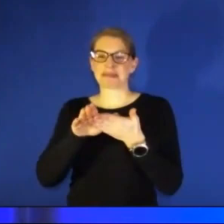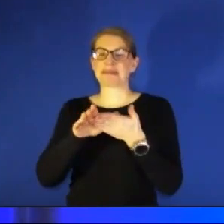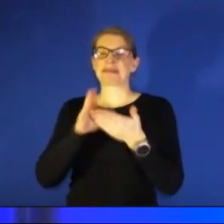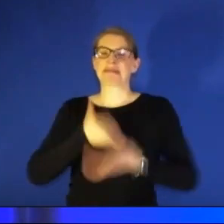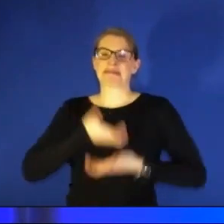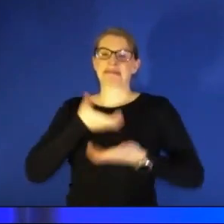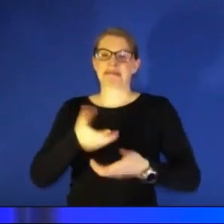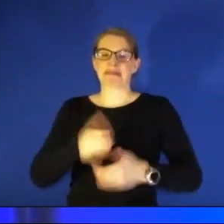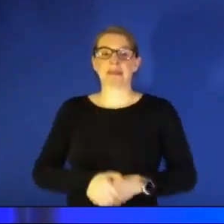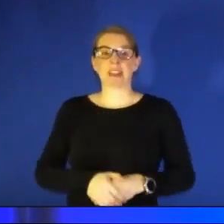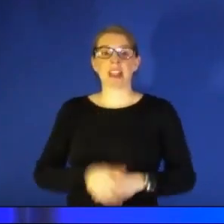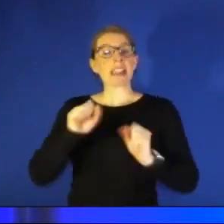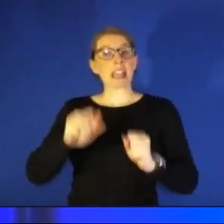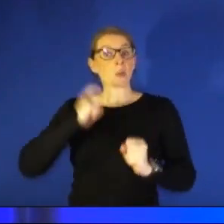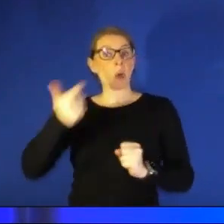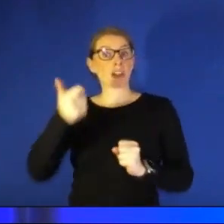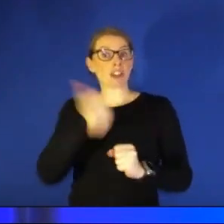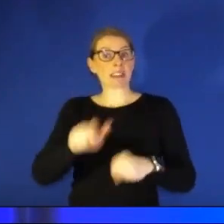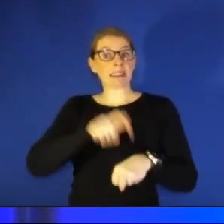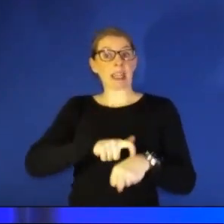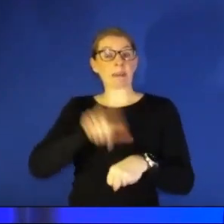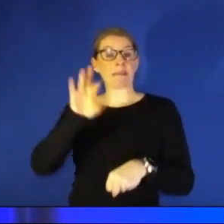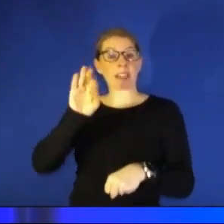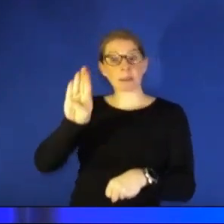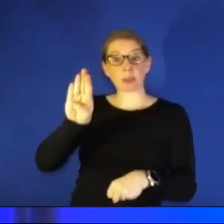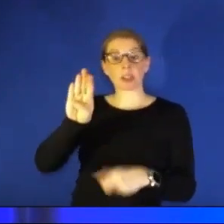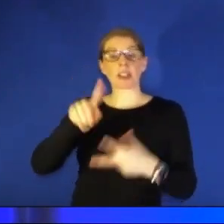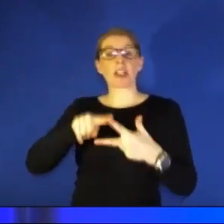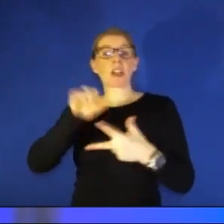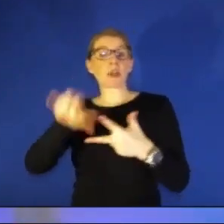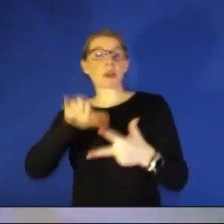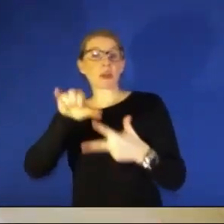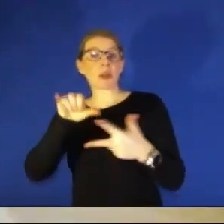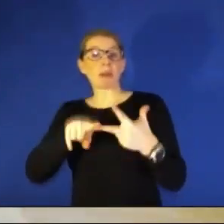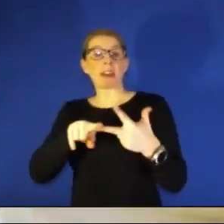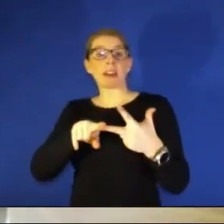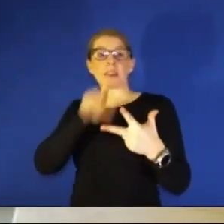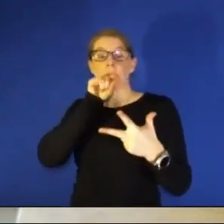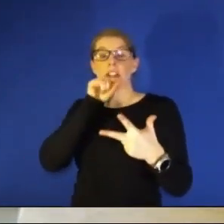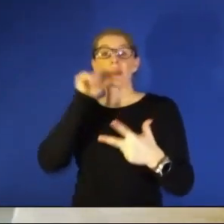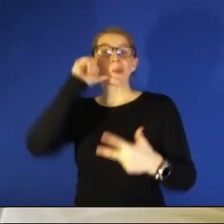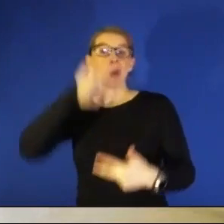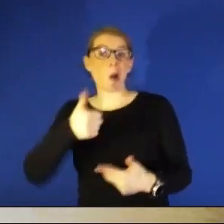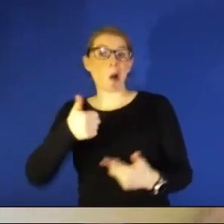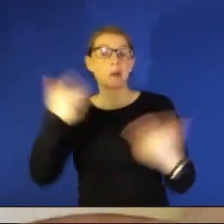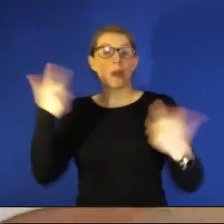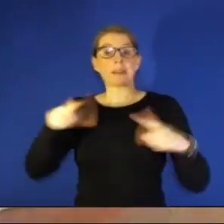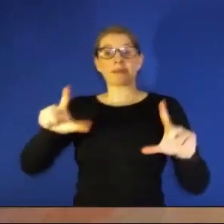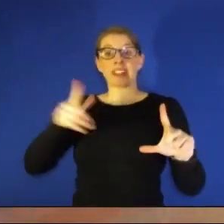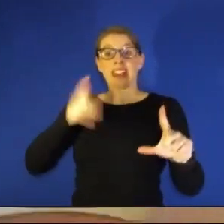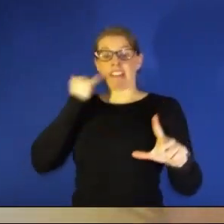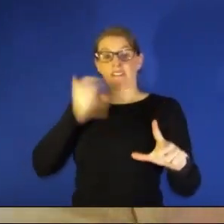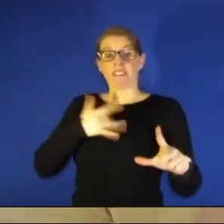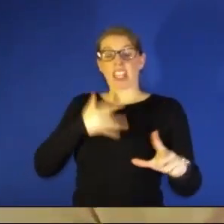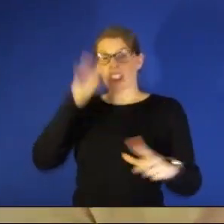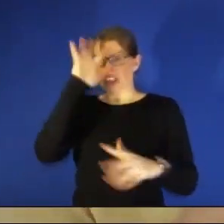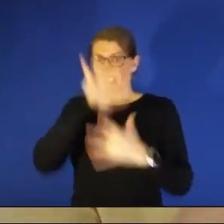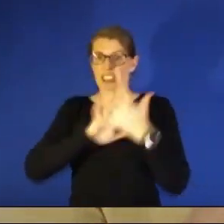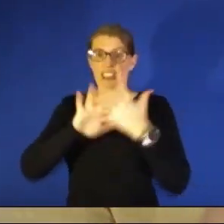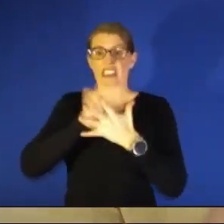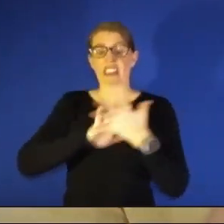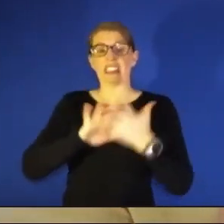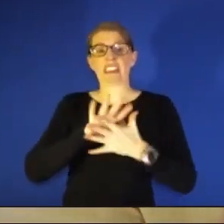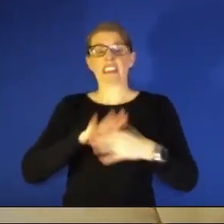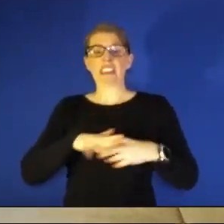always catch our shows anytime on Facebook, on YouTube, and now on Twitter. Coming up tomorrow, if you've been feeling fuzzy-headed and have been